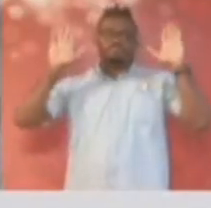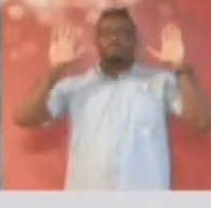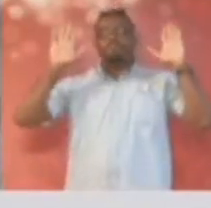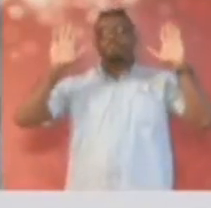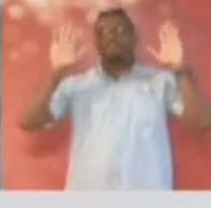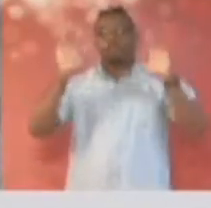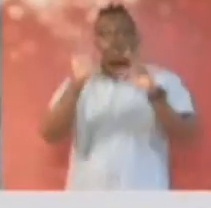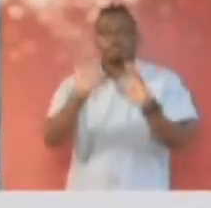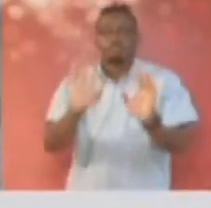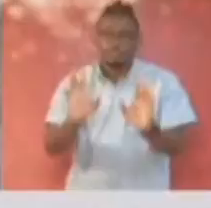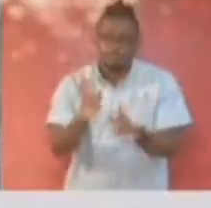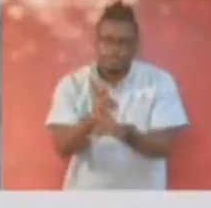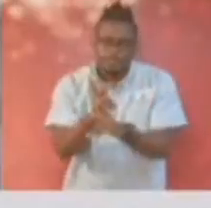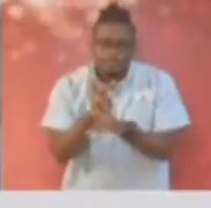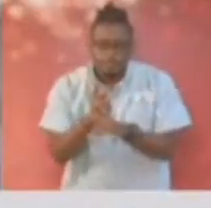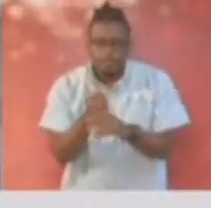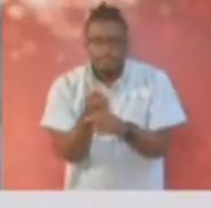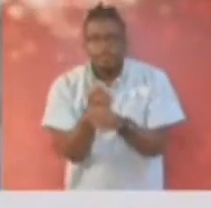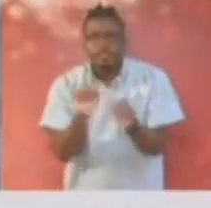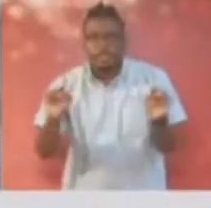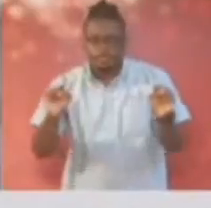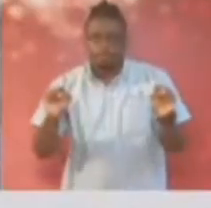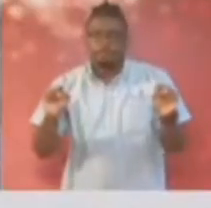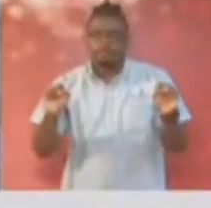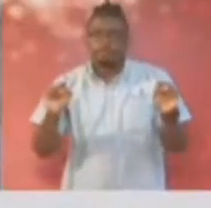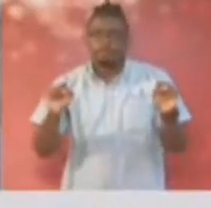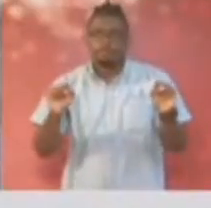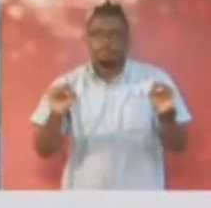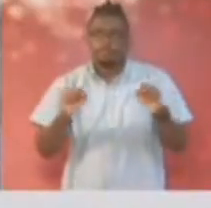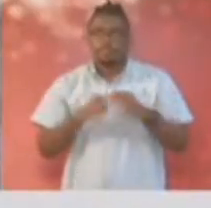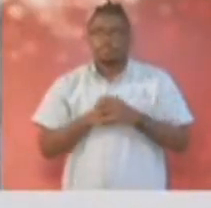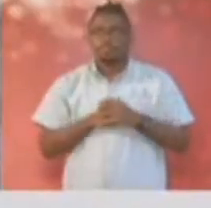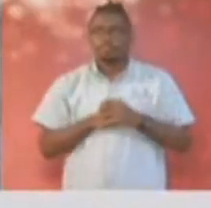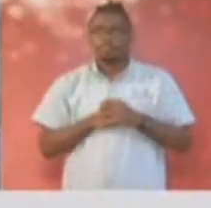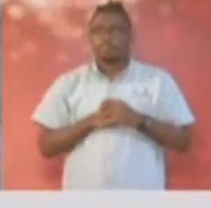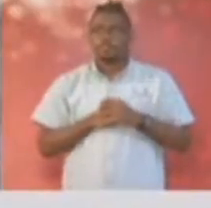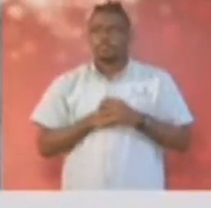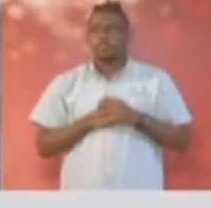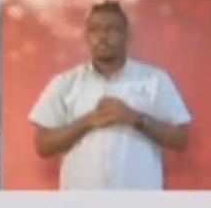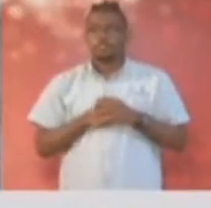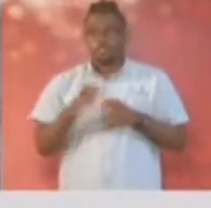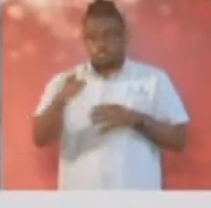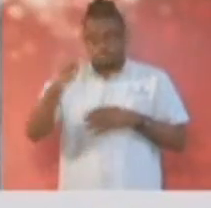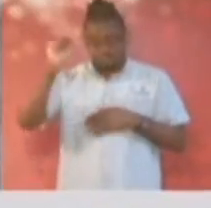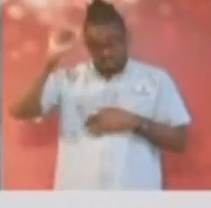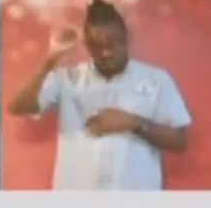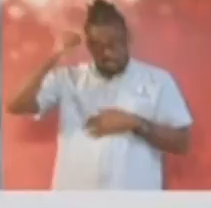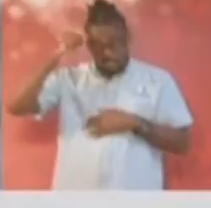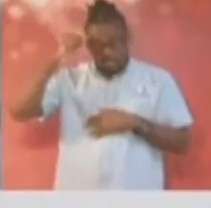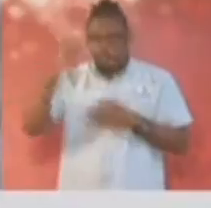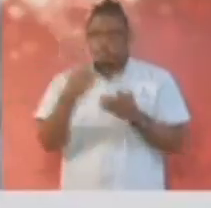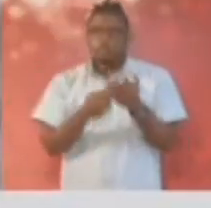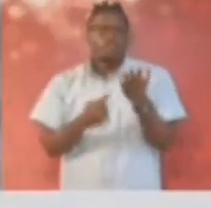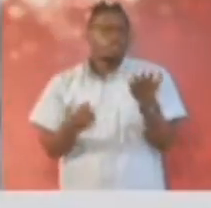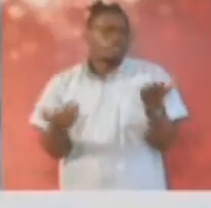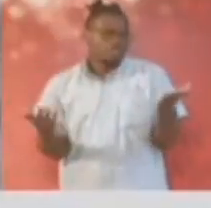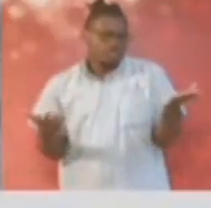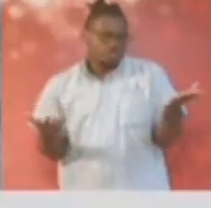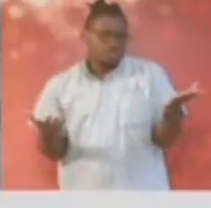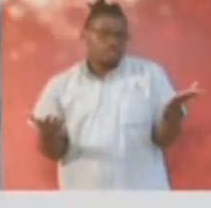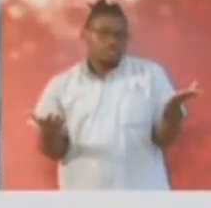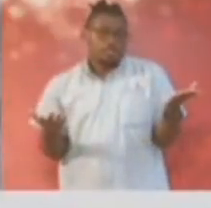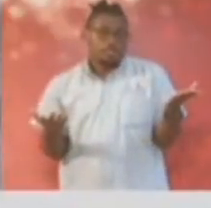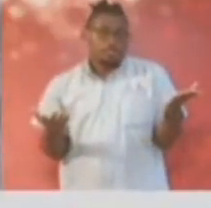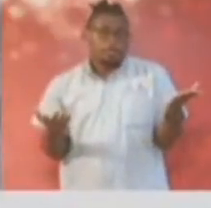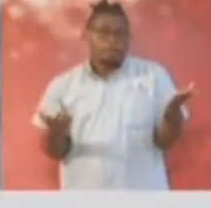welfare. In the run-up to this much anticipated day, be reminded of the following. Decrease your